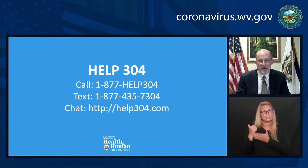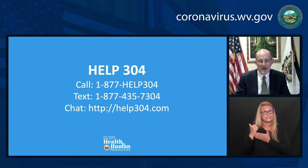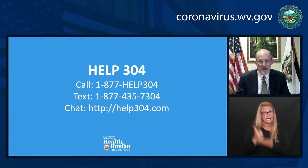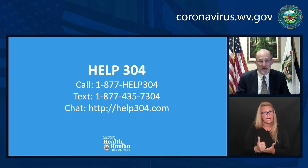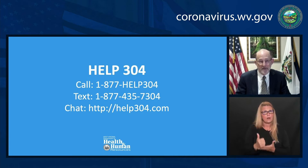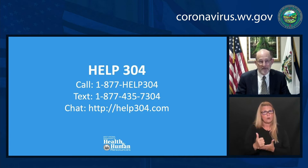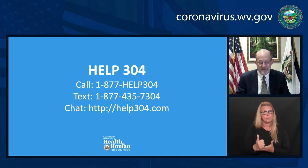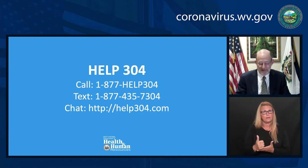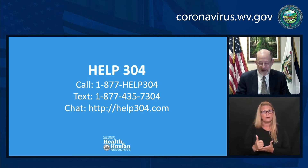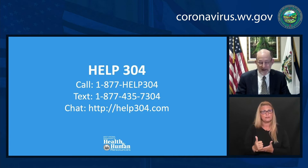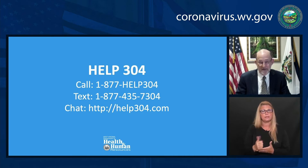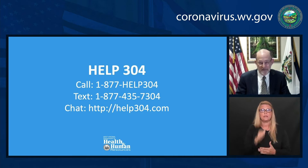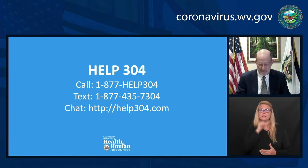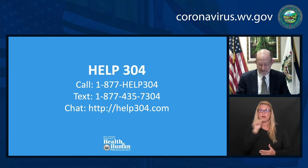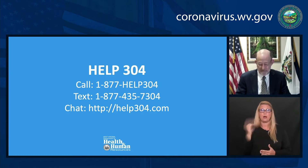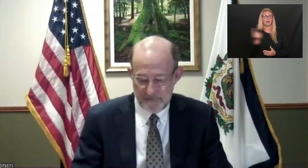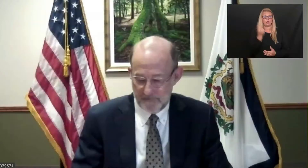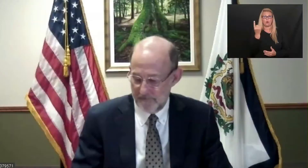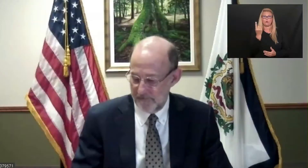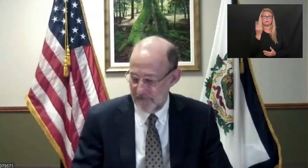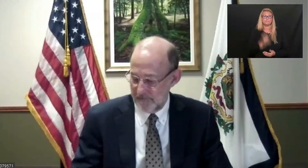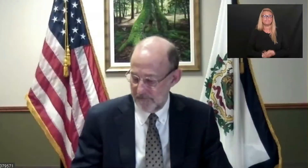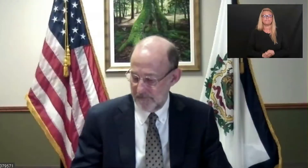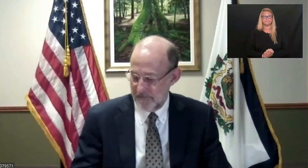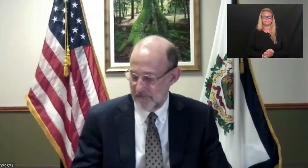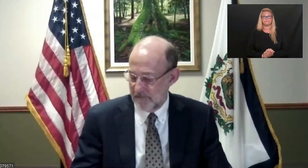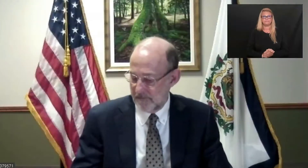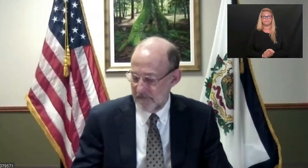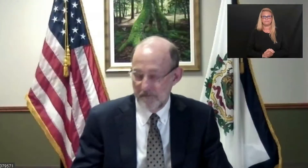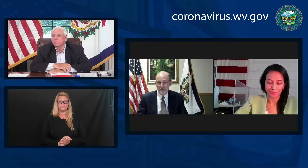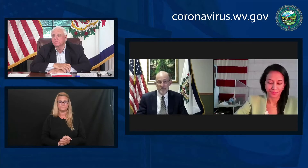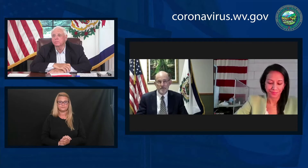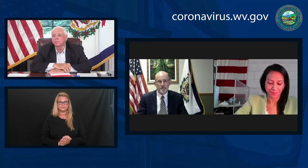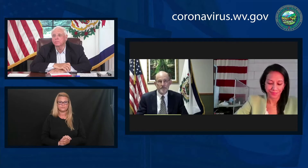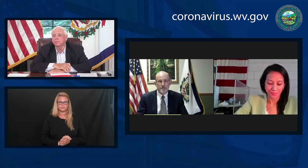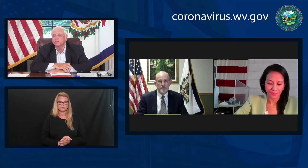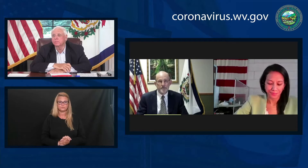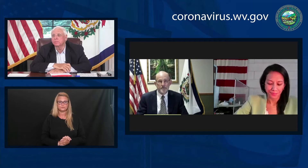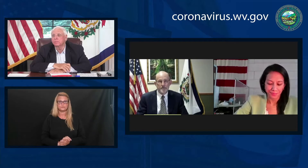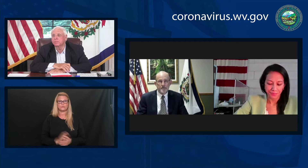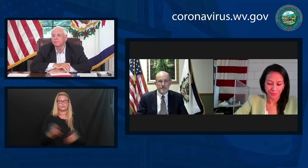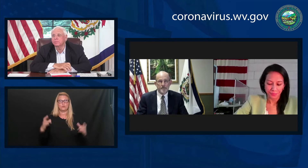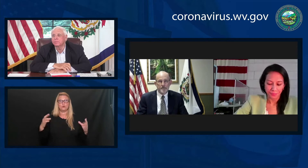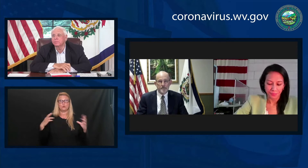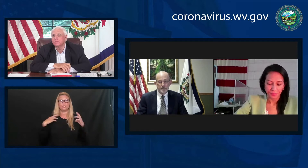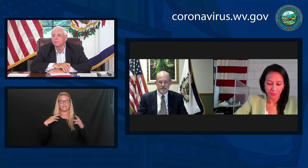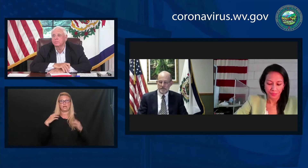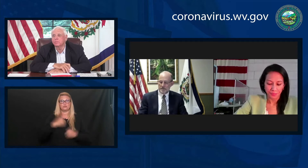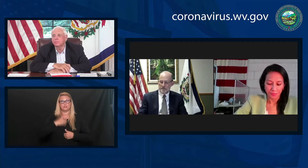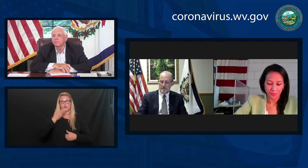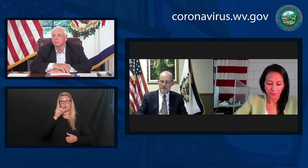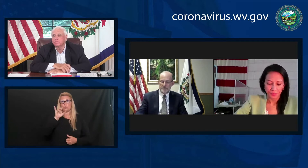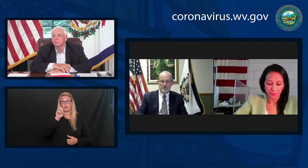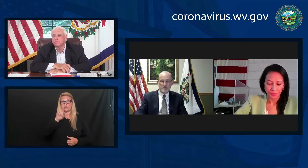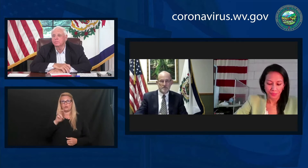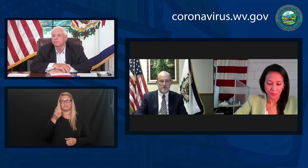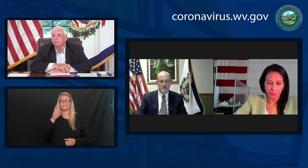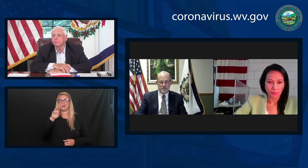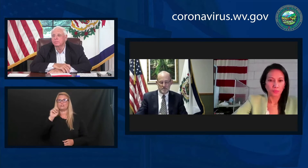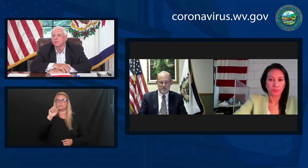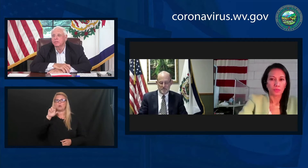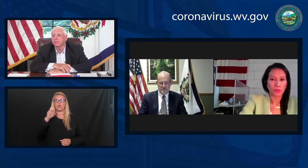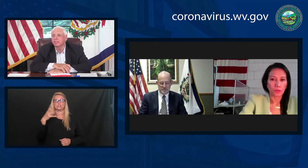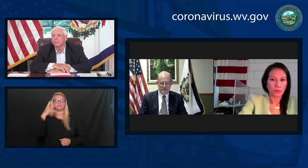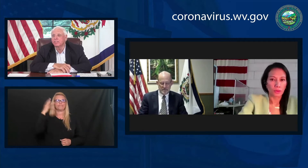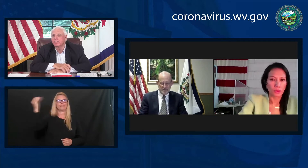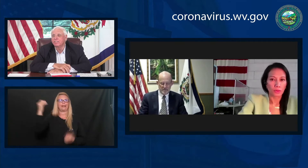You are not alone. Thank you. Thank you, Secretary. Retired Major General Jim Hoyer and Dr. Clay Marsh had prior engagements today and